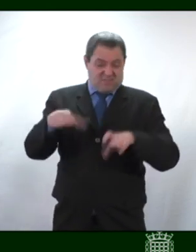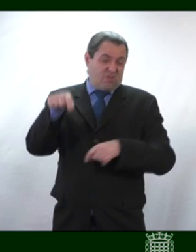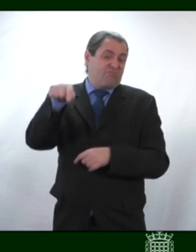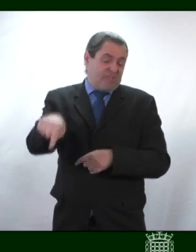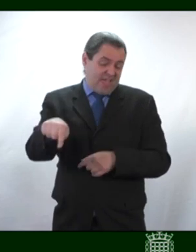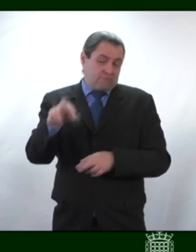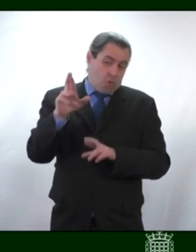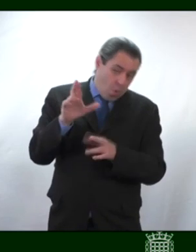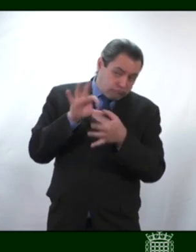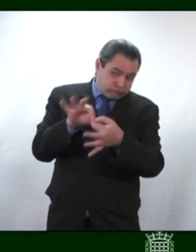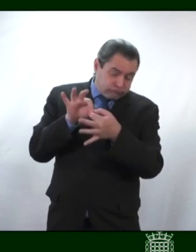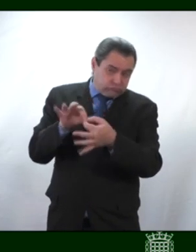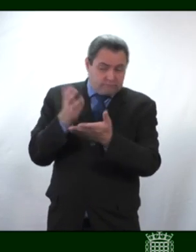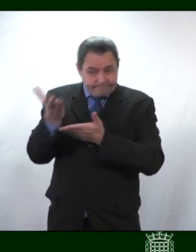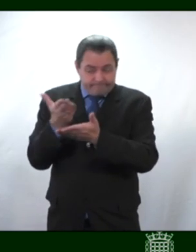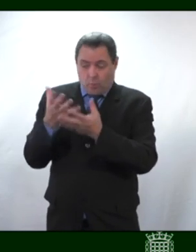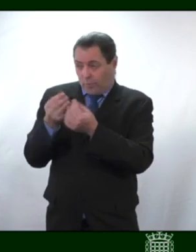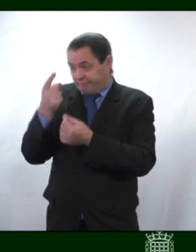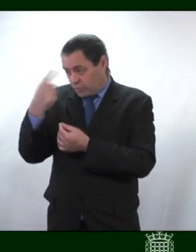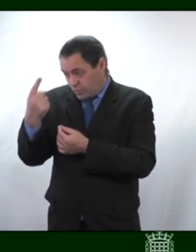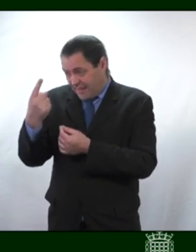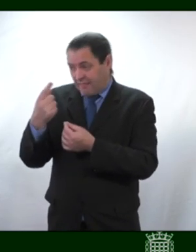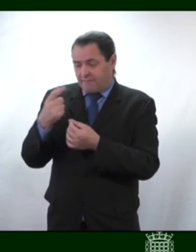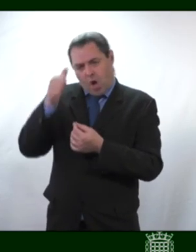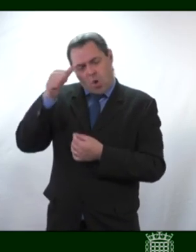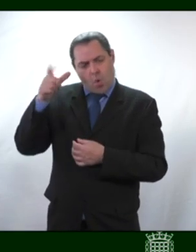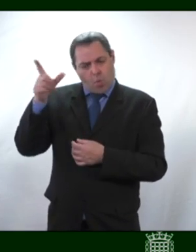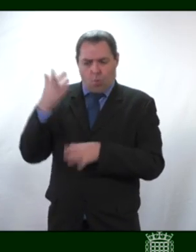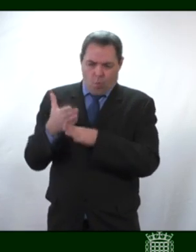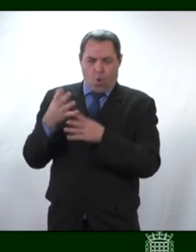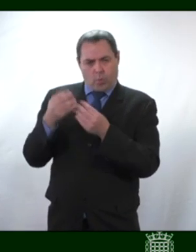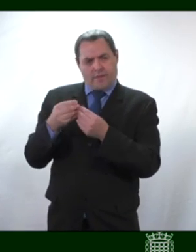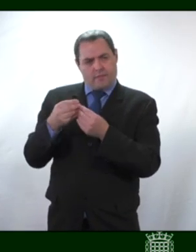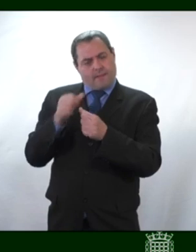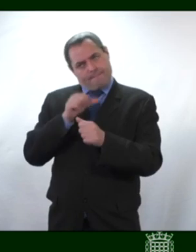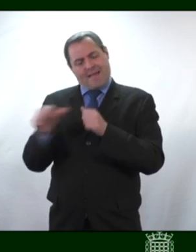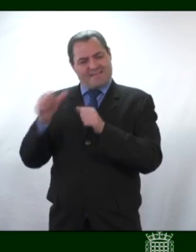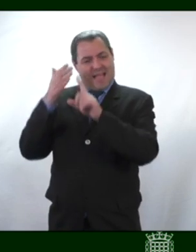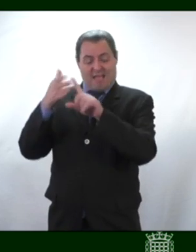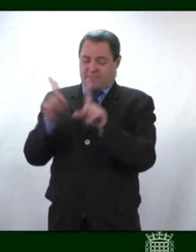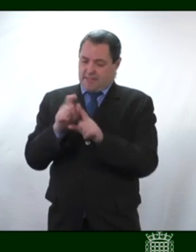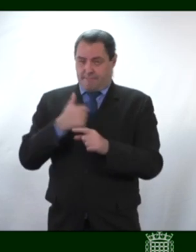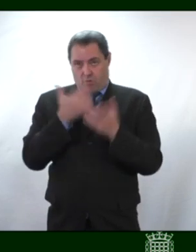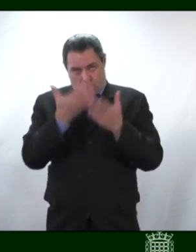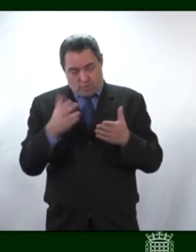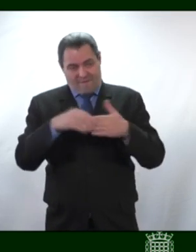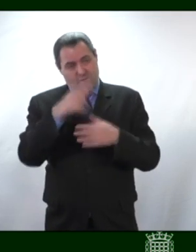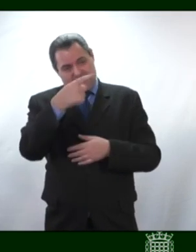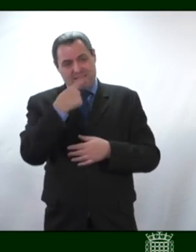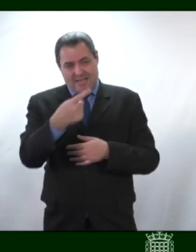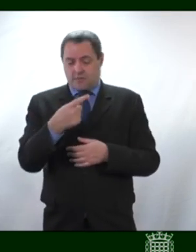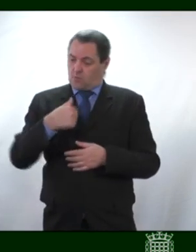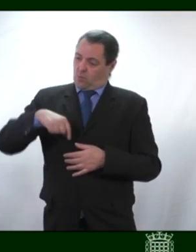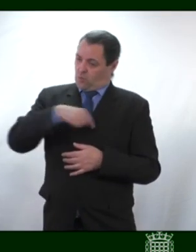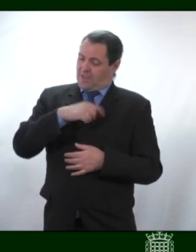forward to working with the Honourable Lady, who I know works with the best, as my own friend said over here,